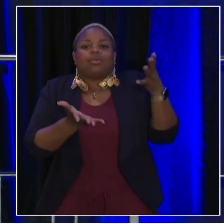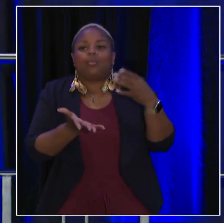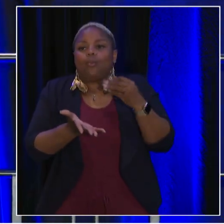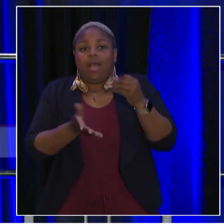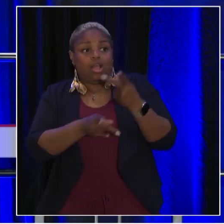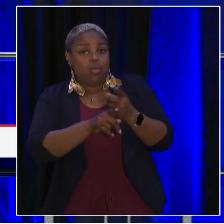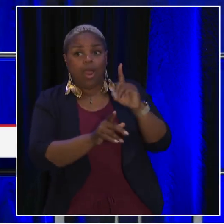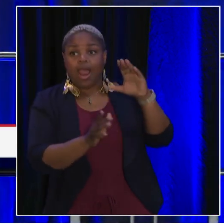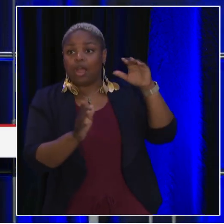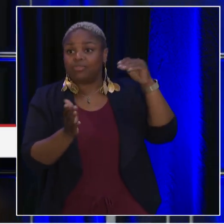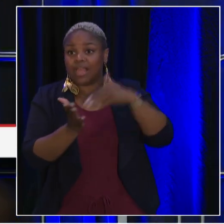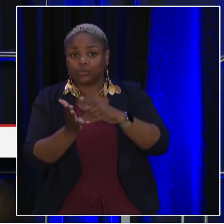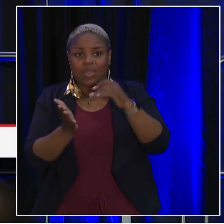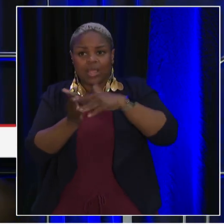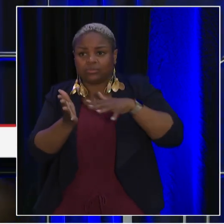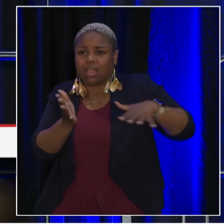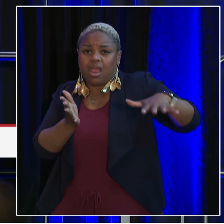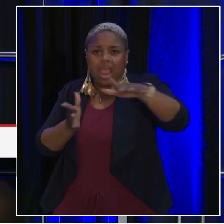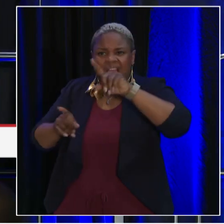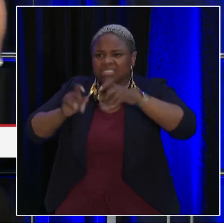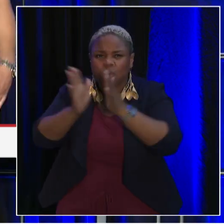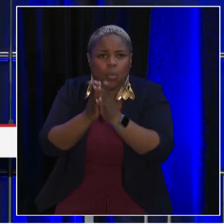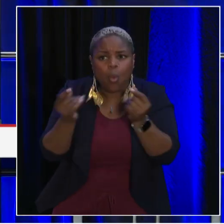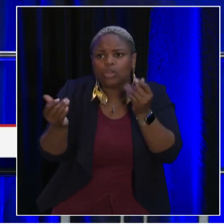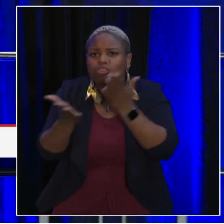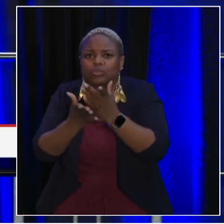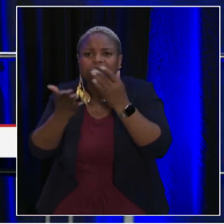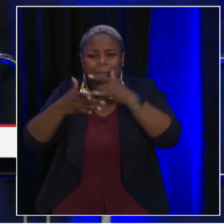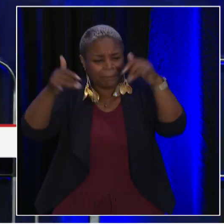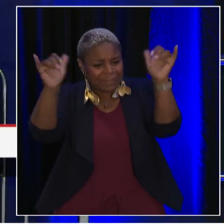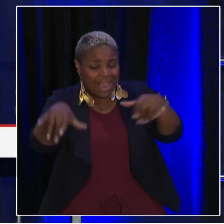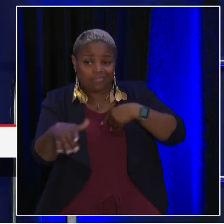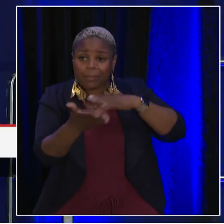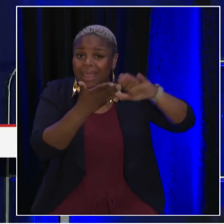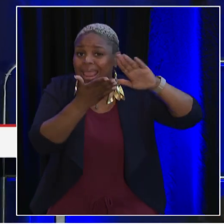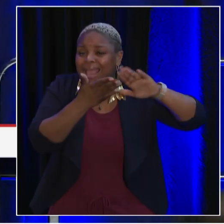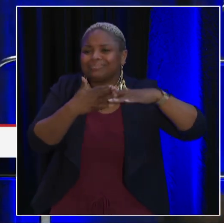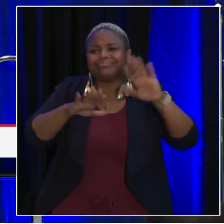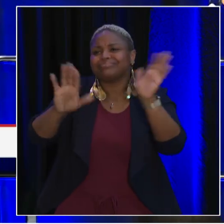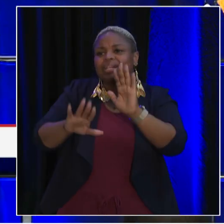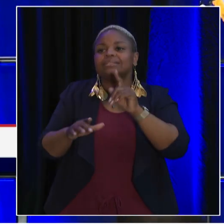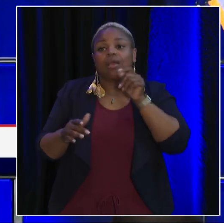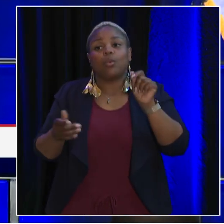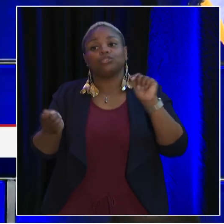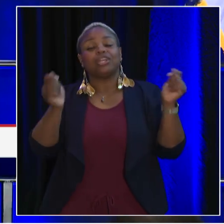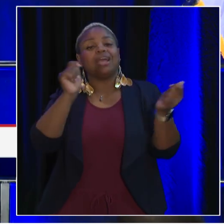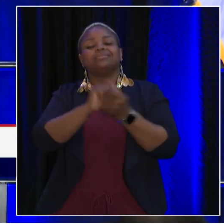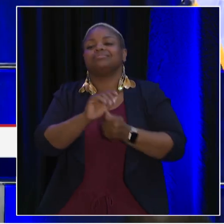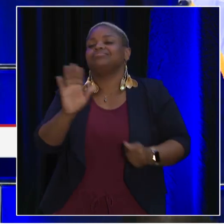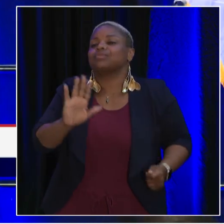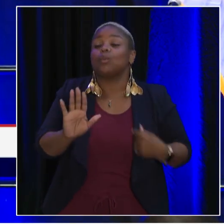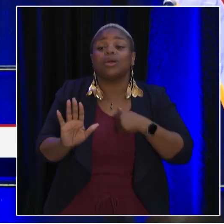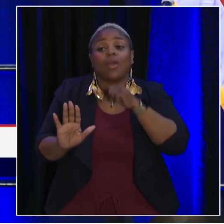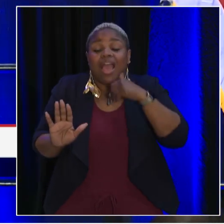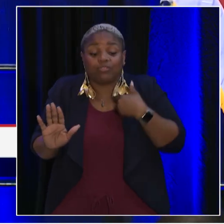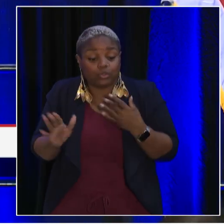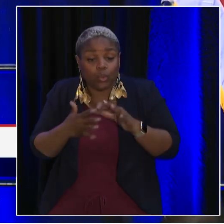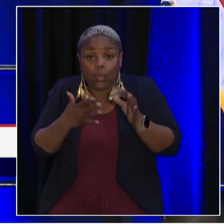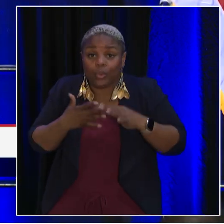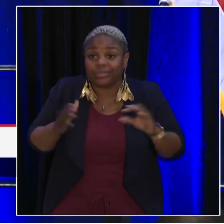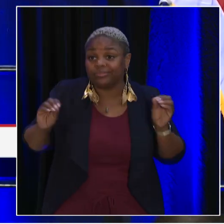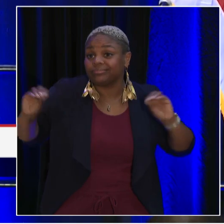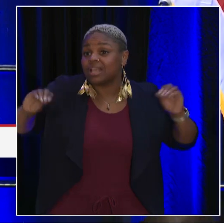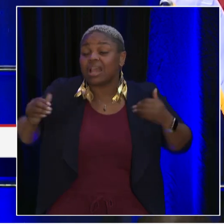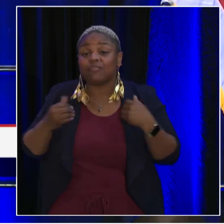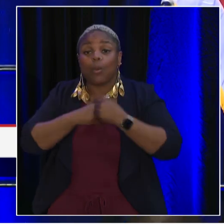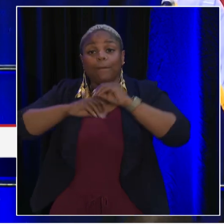wrong to keep asking for the right to vote, and we still gotta pay taxes. God forbid we miss a payment. We got no choice, so no love for anybody trying to